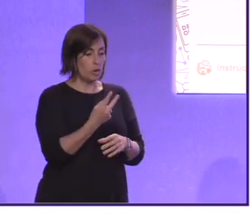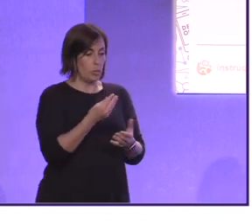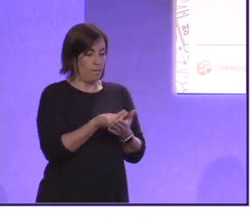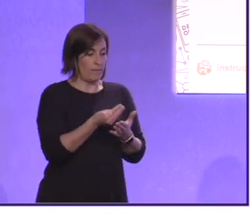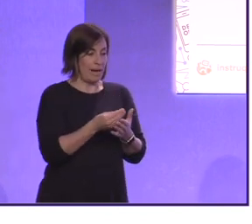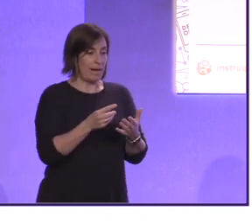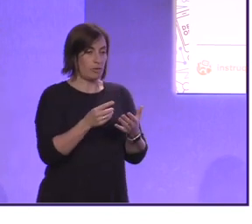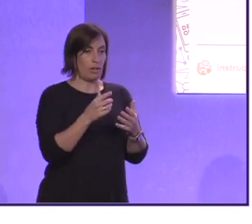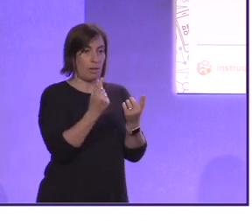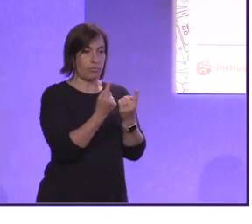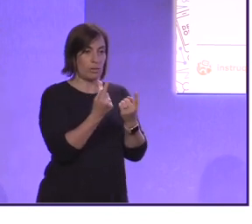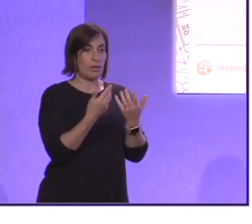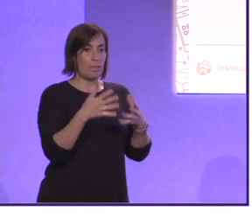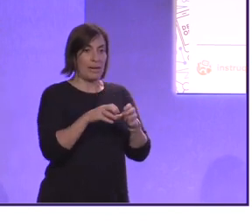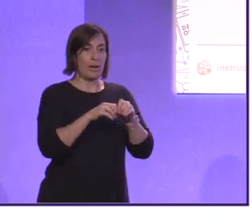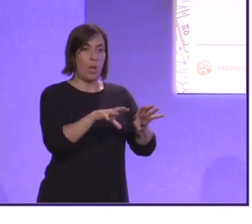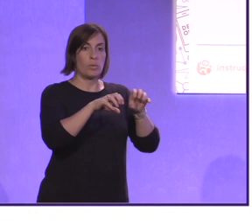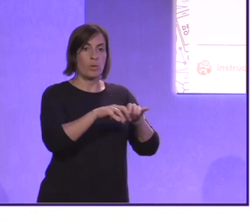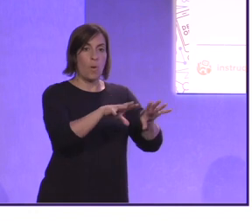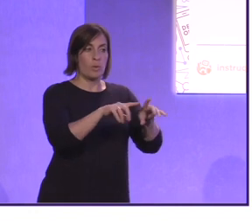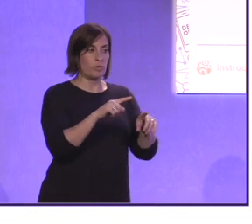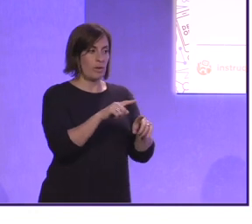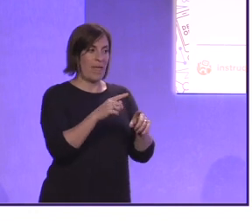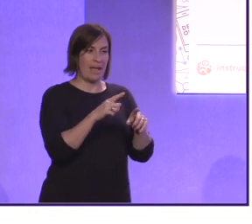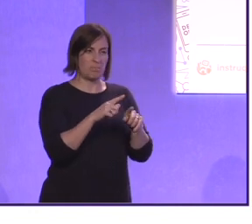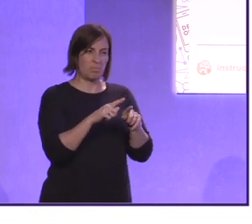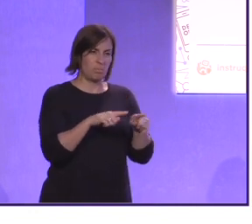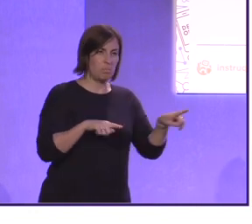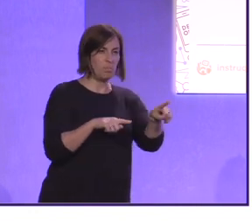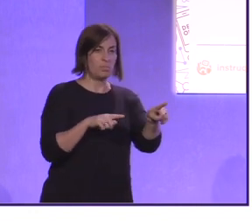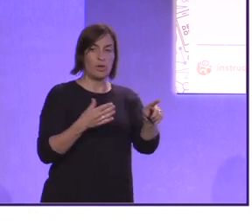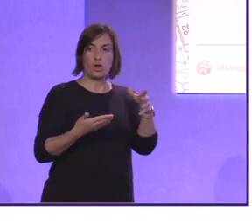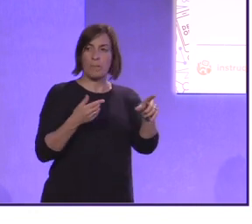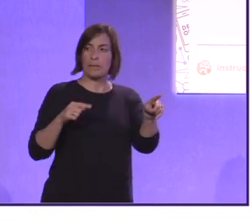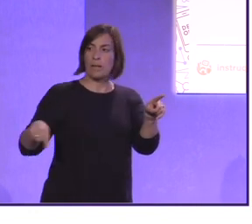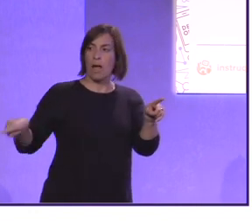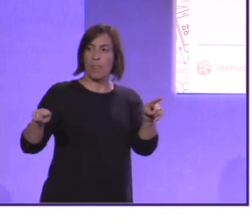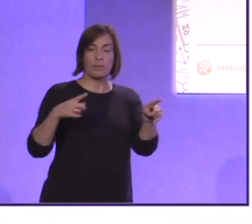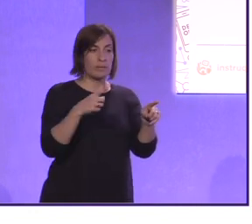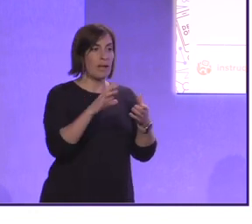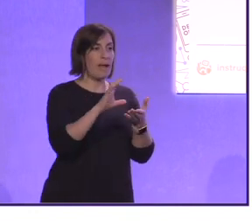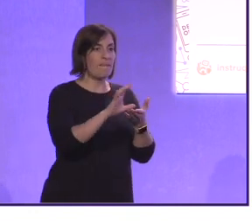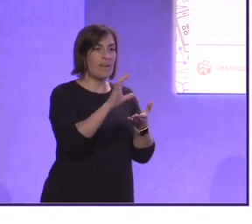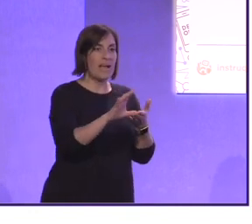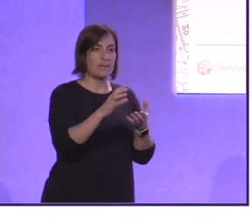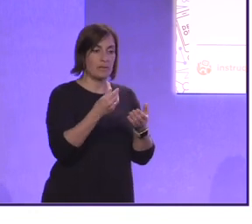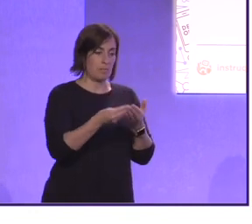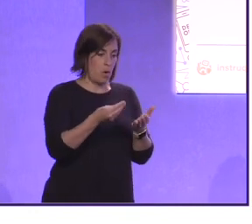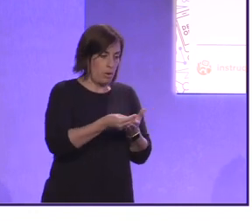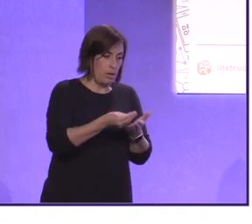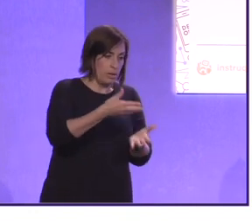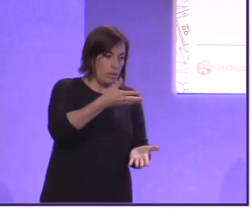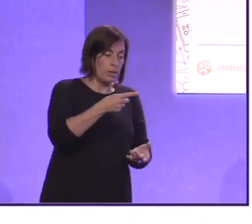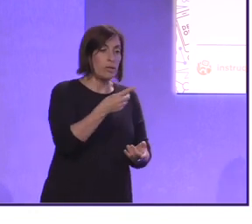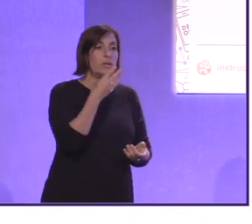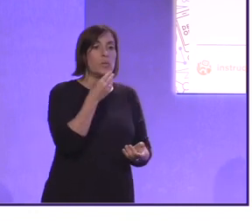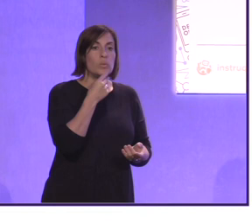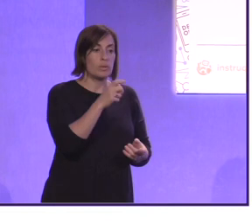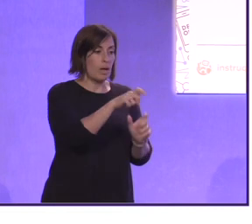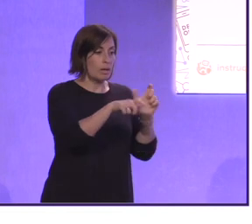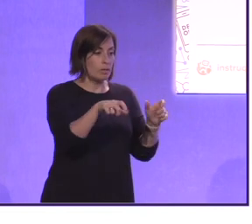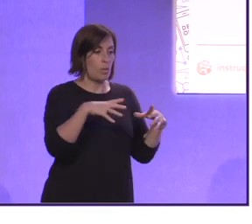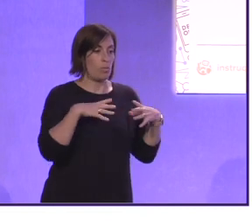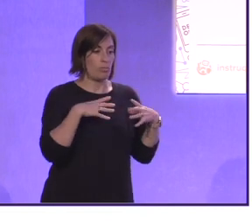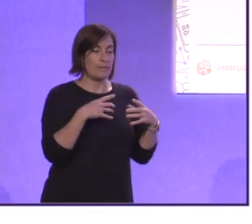competition. So having that early mover advantage meant that they were able to raise more money from their investors as well. They actually had a user base that they could then convert to